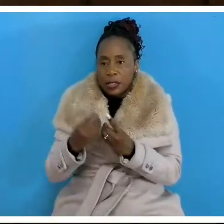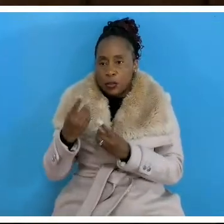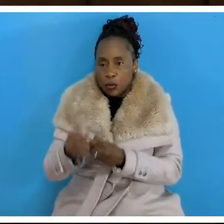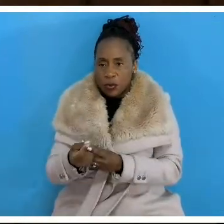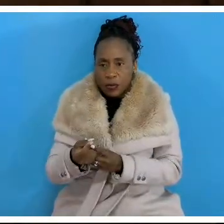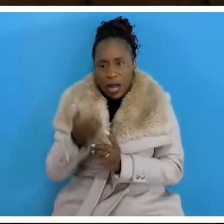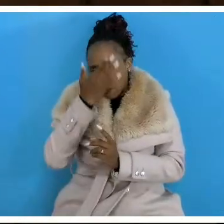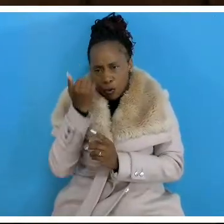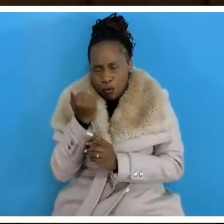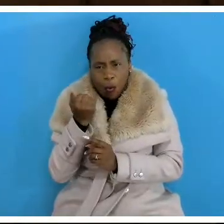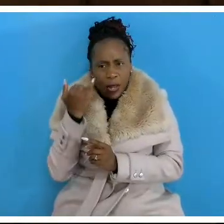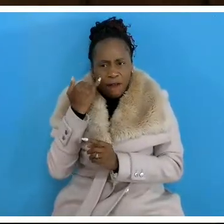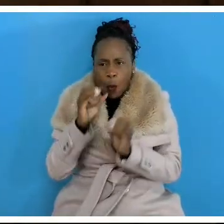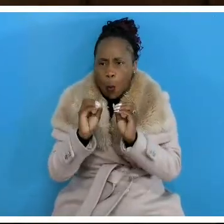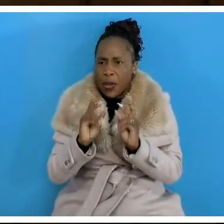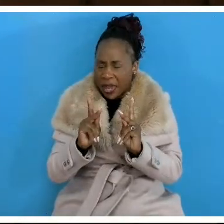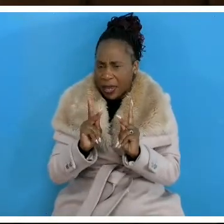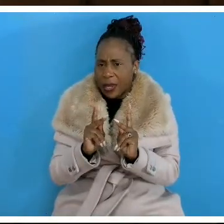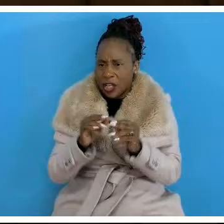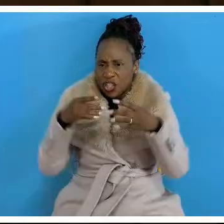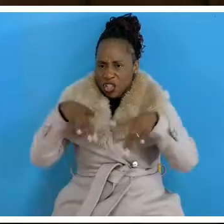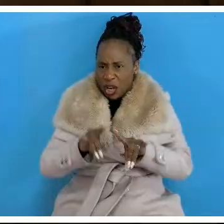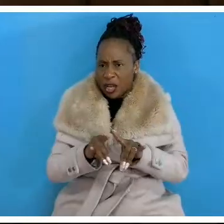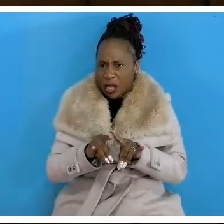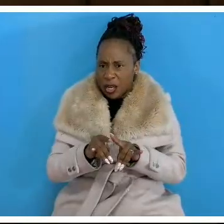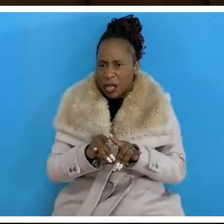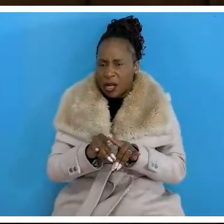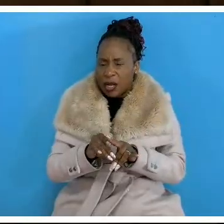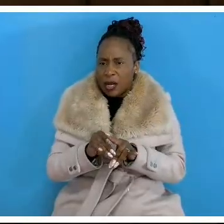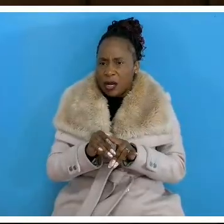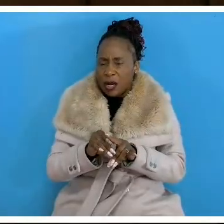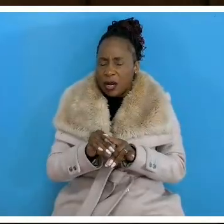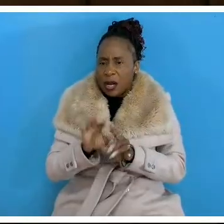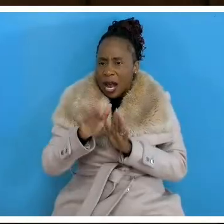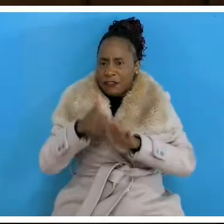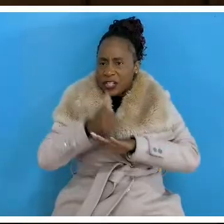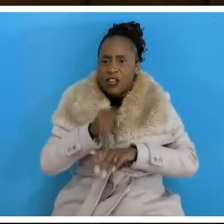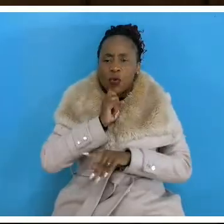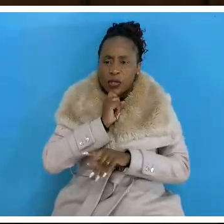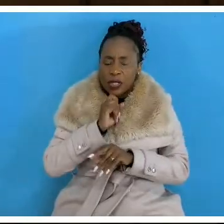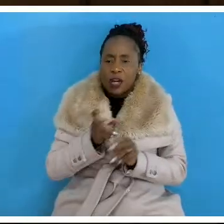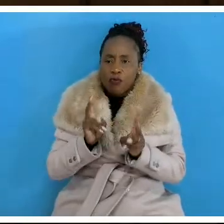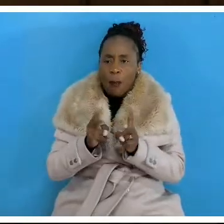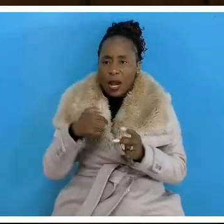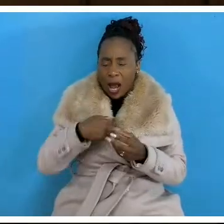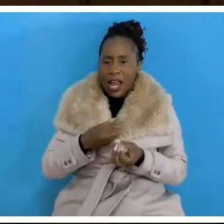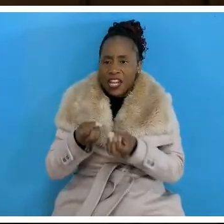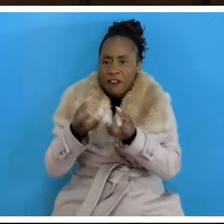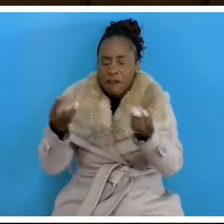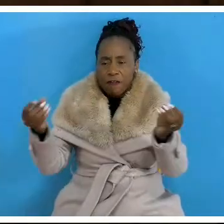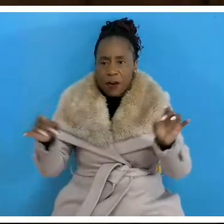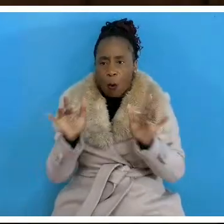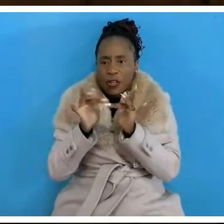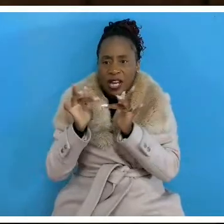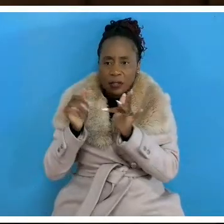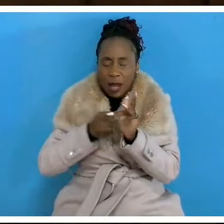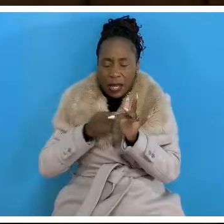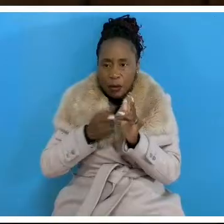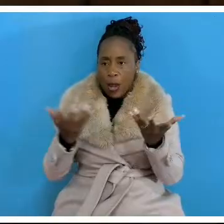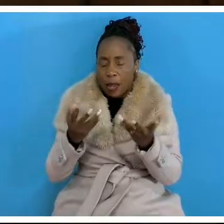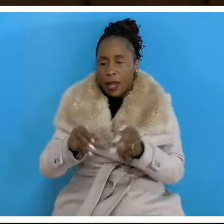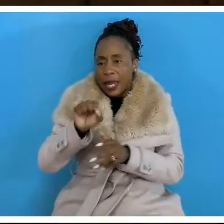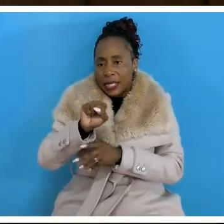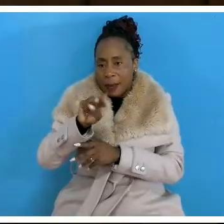I don't know if it's okay, Chair, to take advantage of the platform, because normally I give out my contacts to